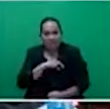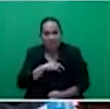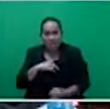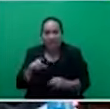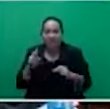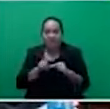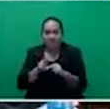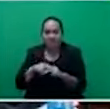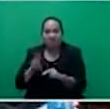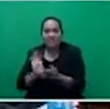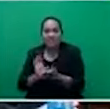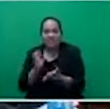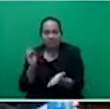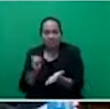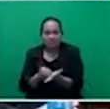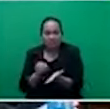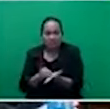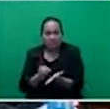civil servants.